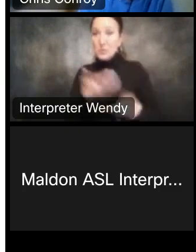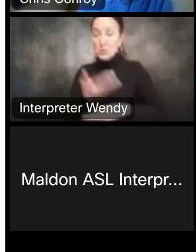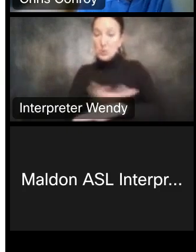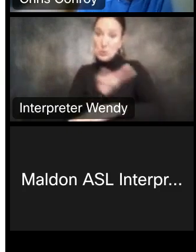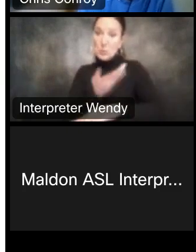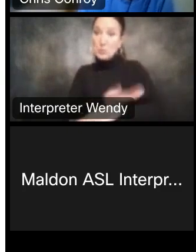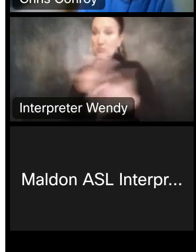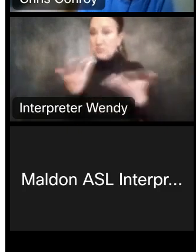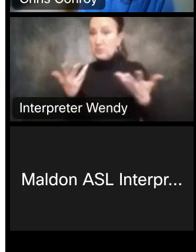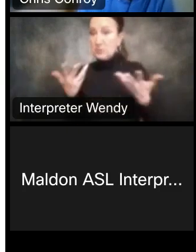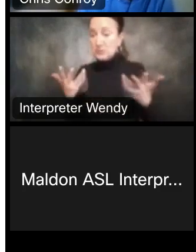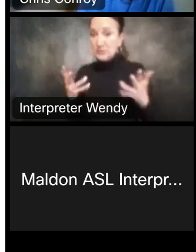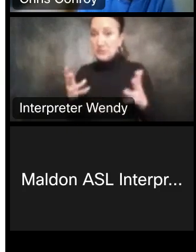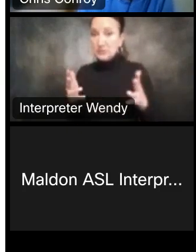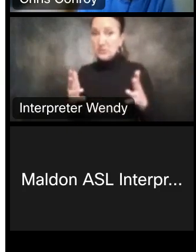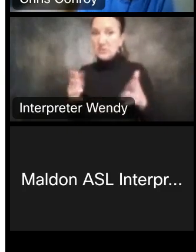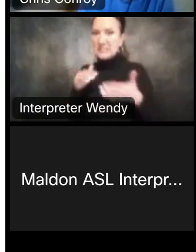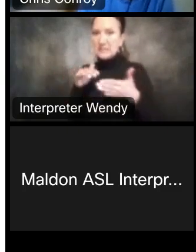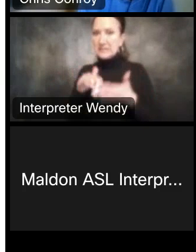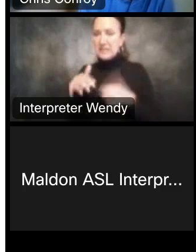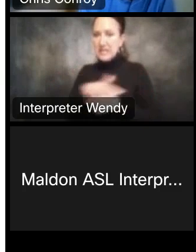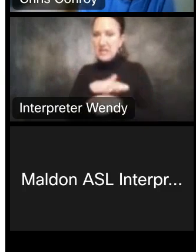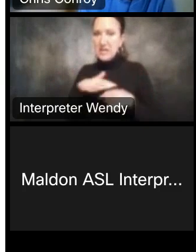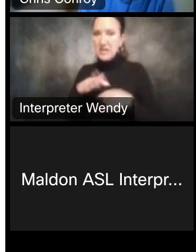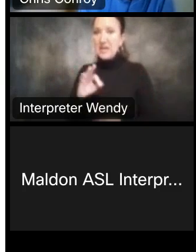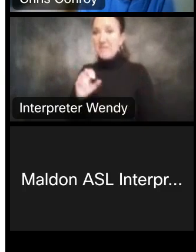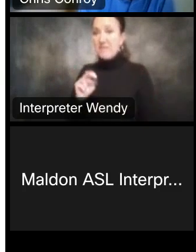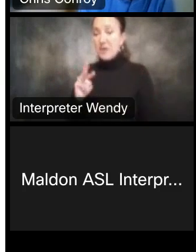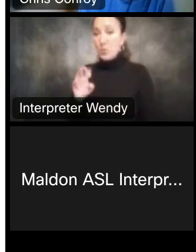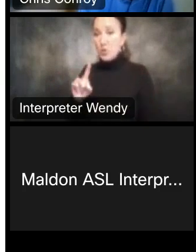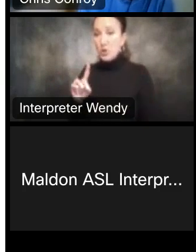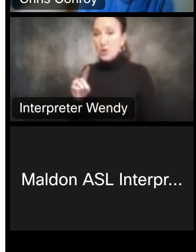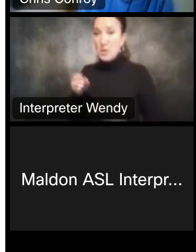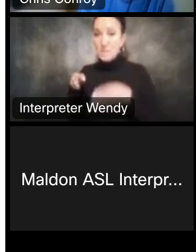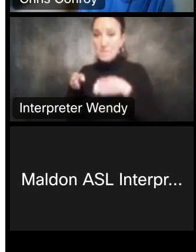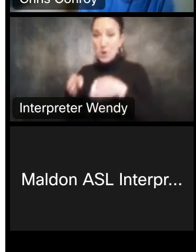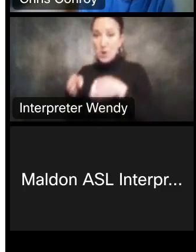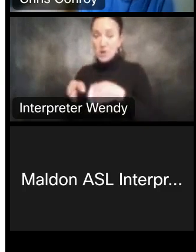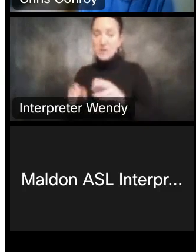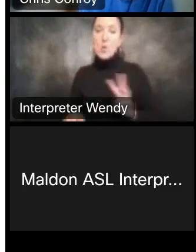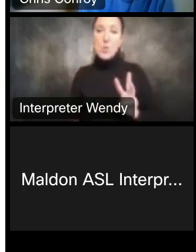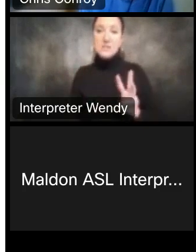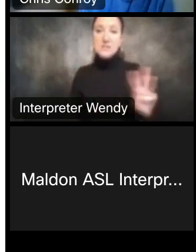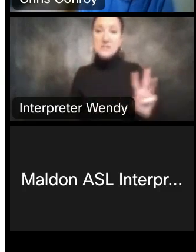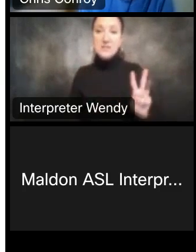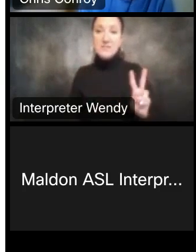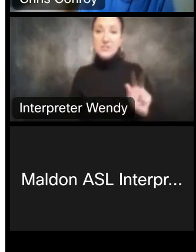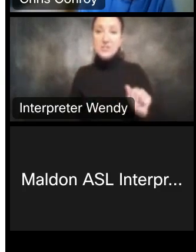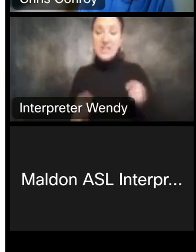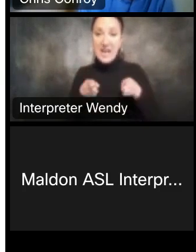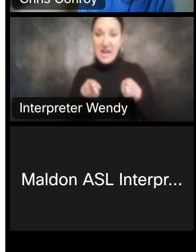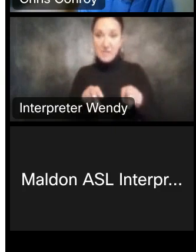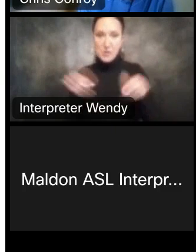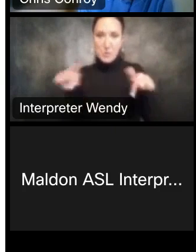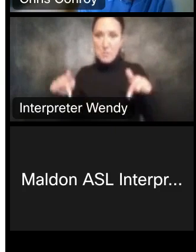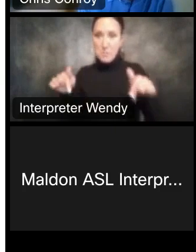been done within the project study area, particularly Brentwood Parkway and West Virginia Avenue, and